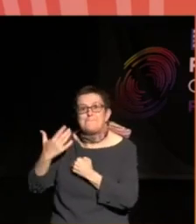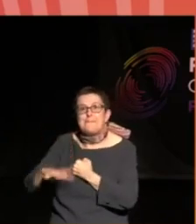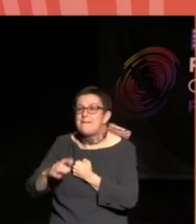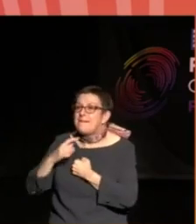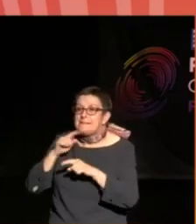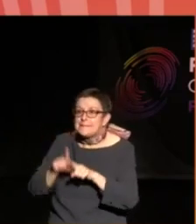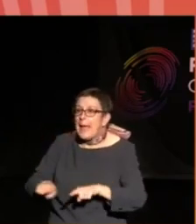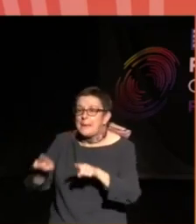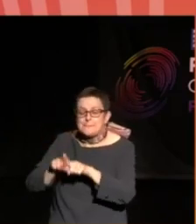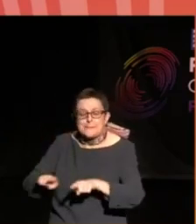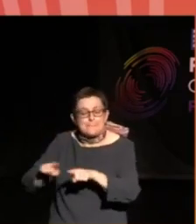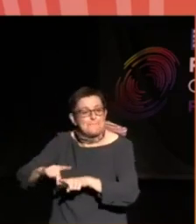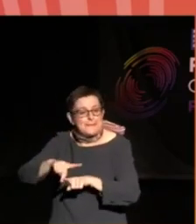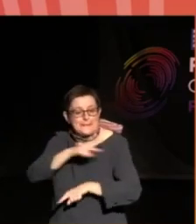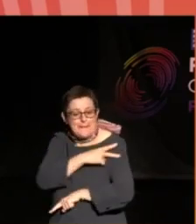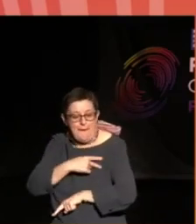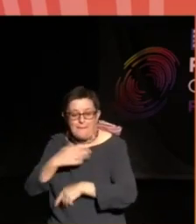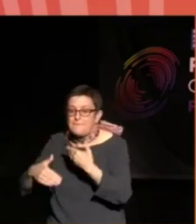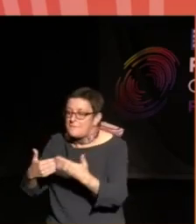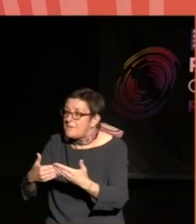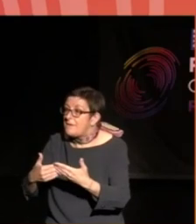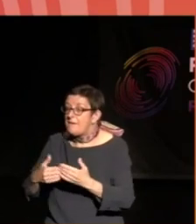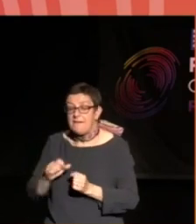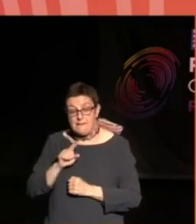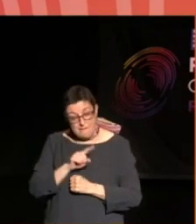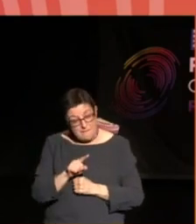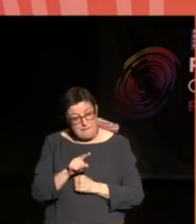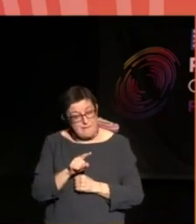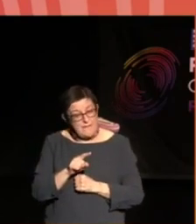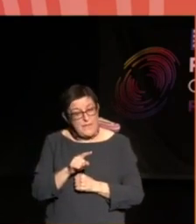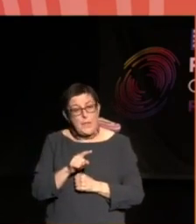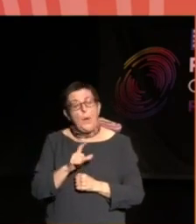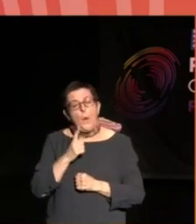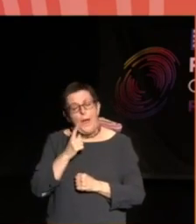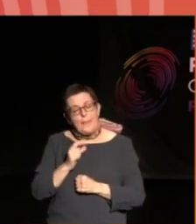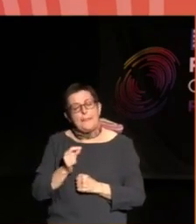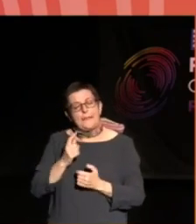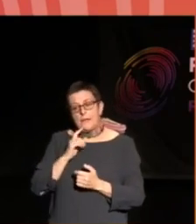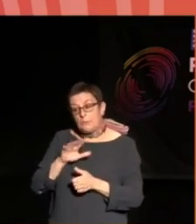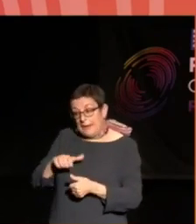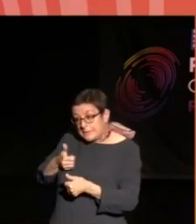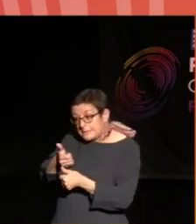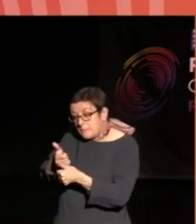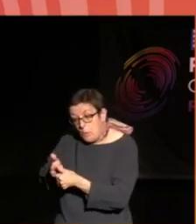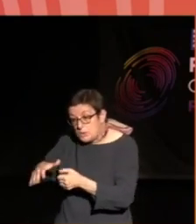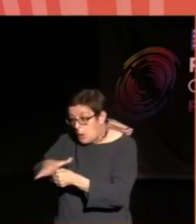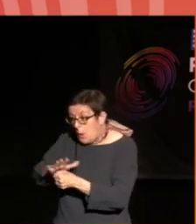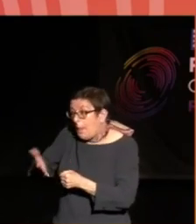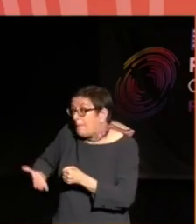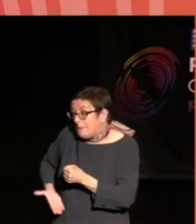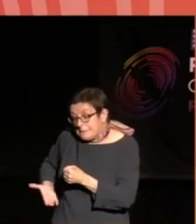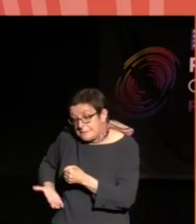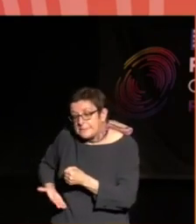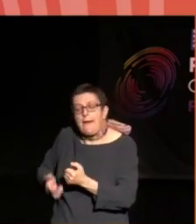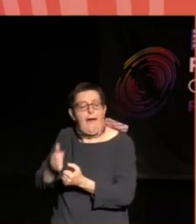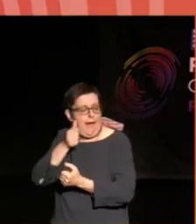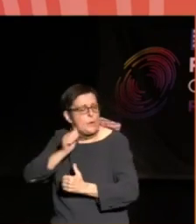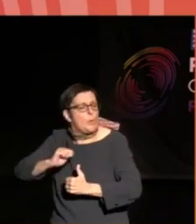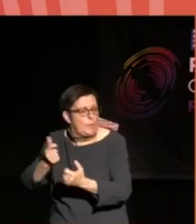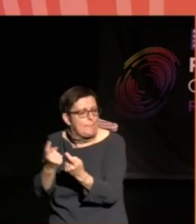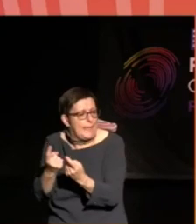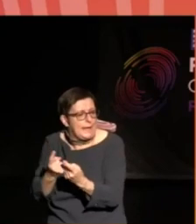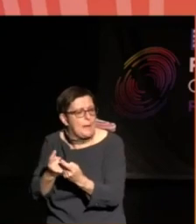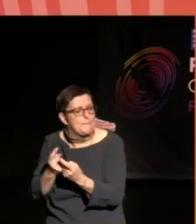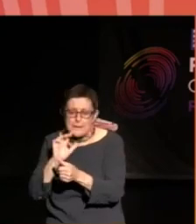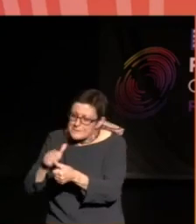there's one thing that we could all do, it's probably, you know, respect, not just support local businesses, which I know is a good thing to do,